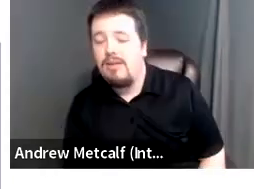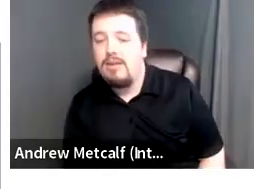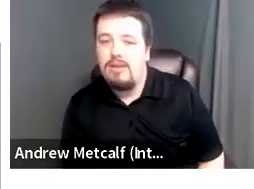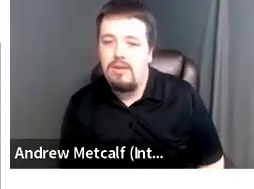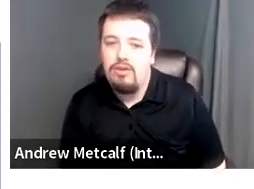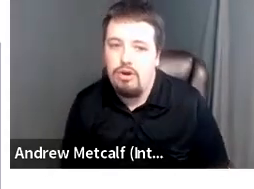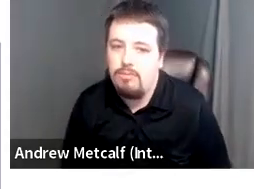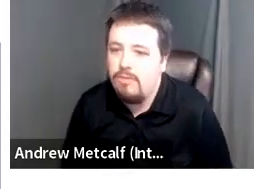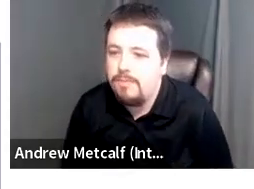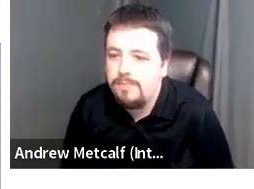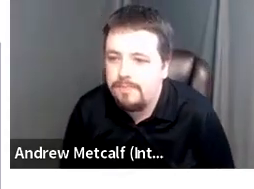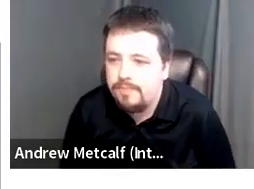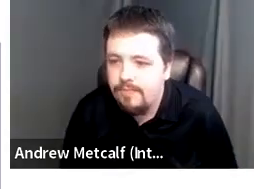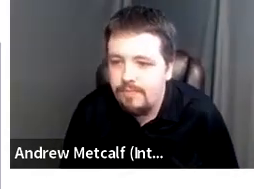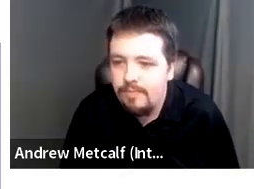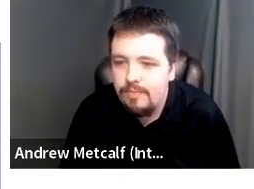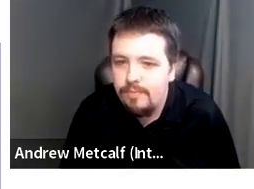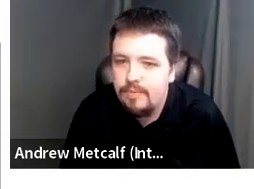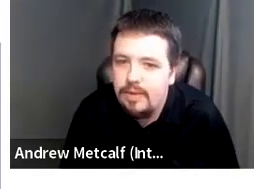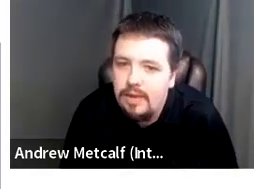in terms.